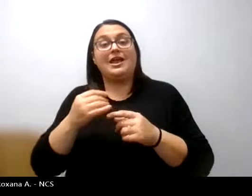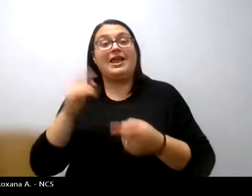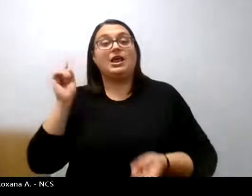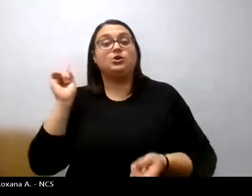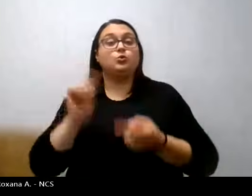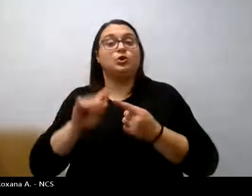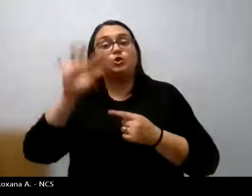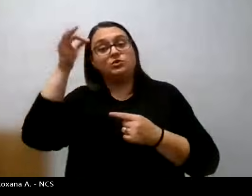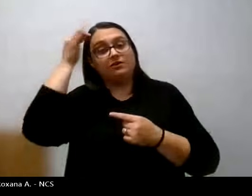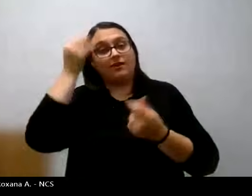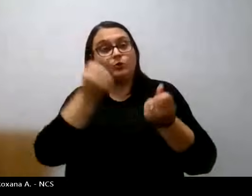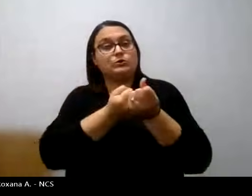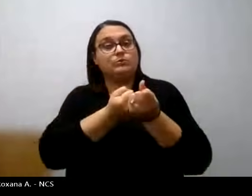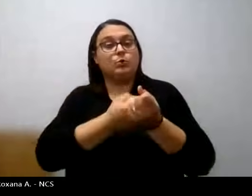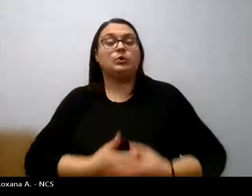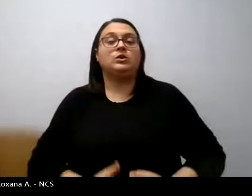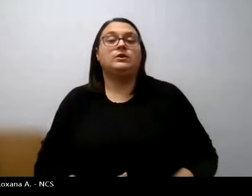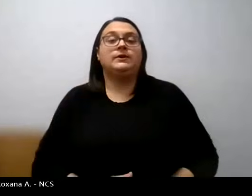federal support?